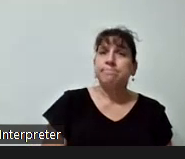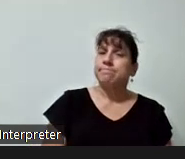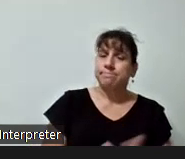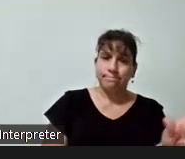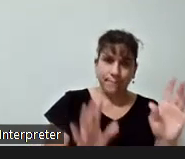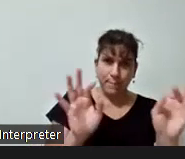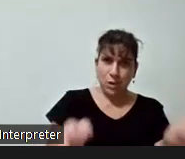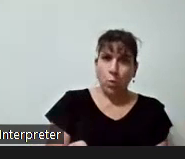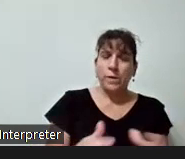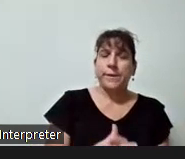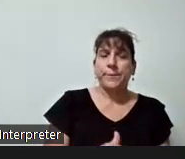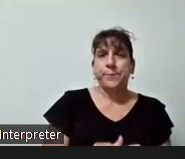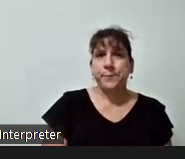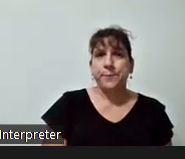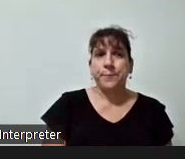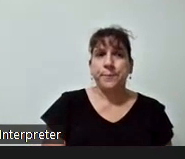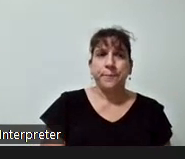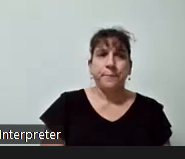Absolutely. Okay.